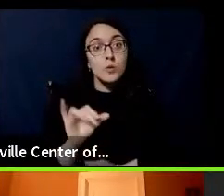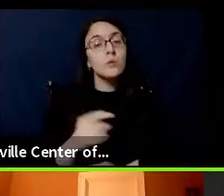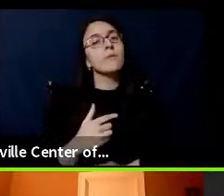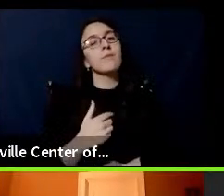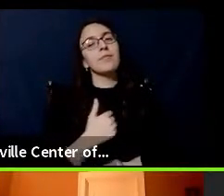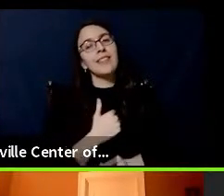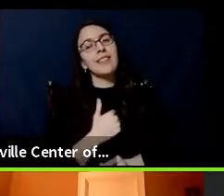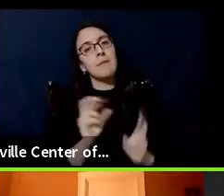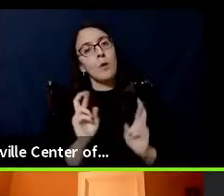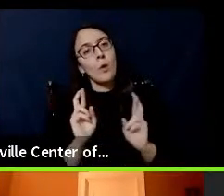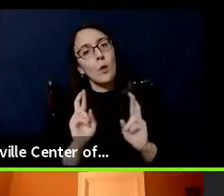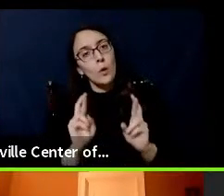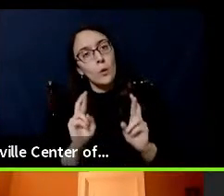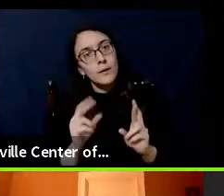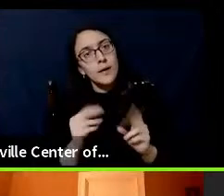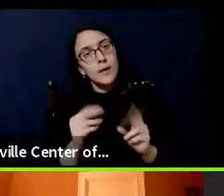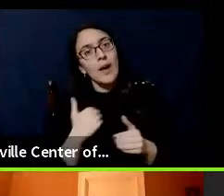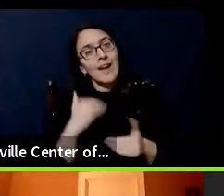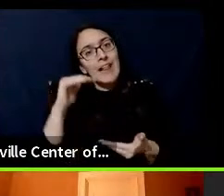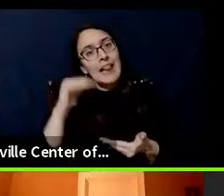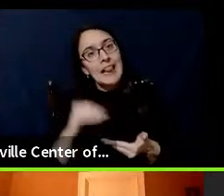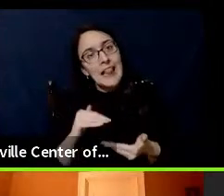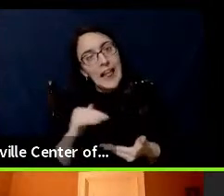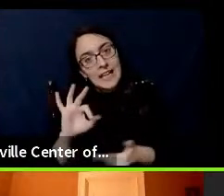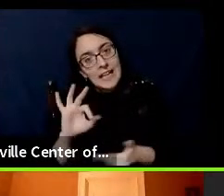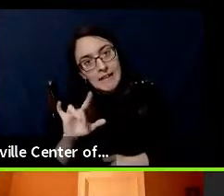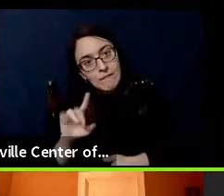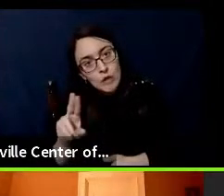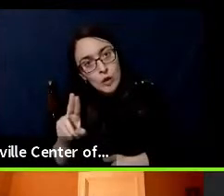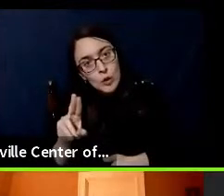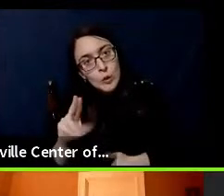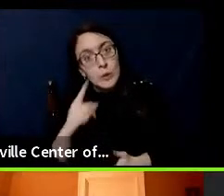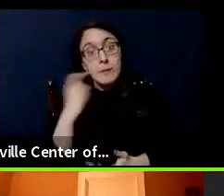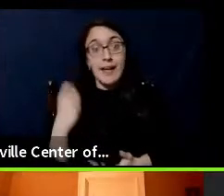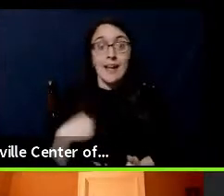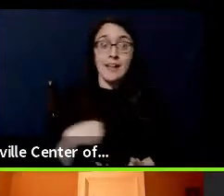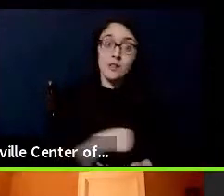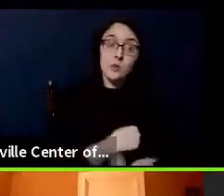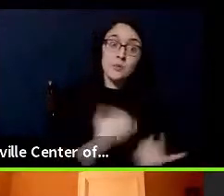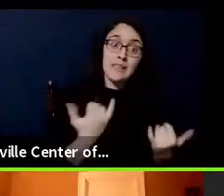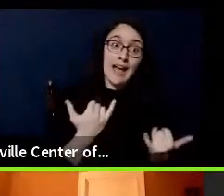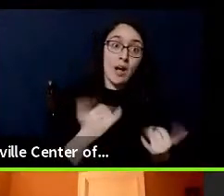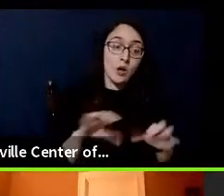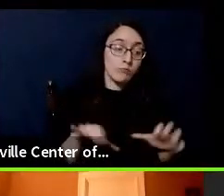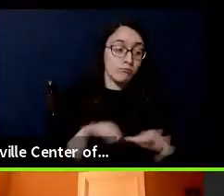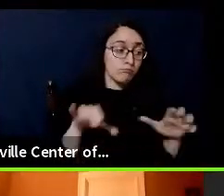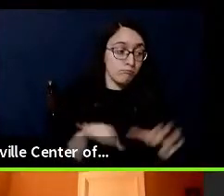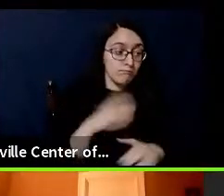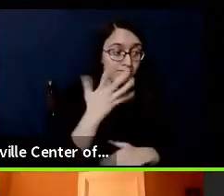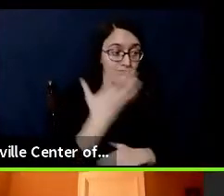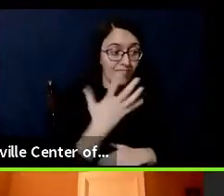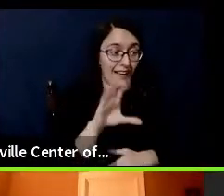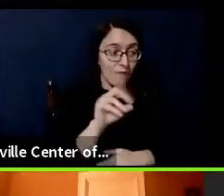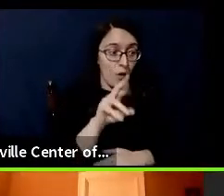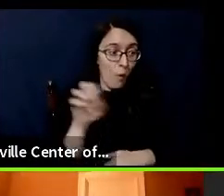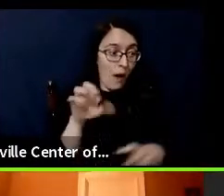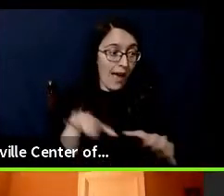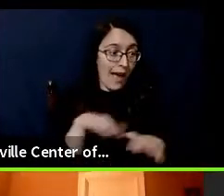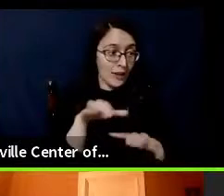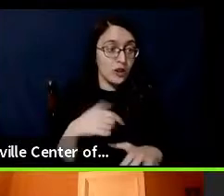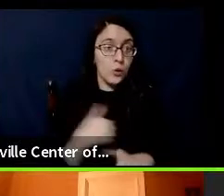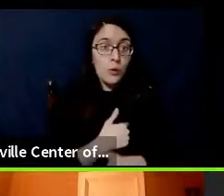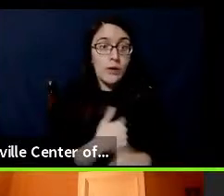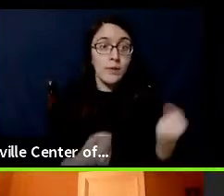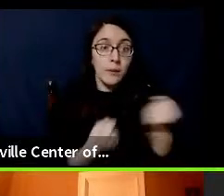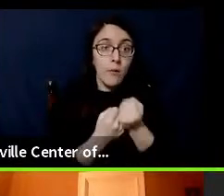anyway, that we'll have a lesser flu season because of our use of the 5 cords, which we've been promoting for some time